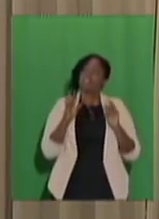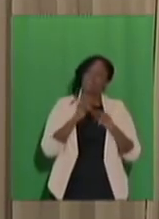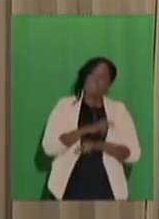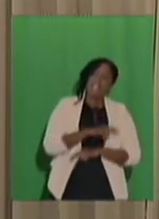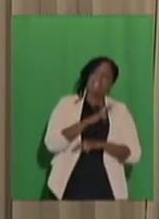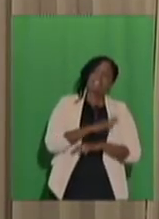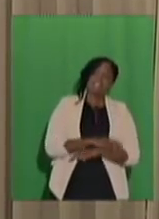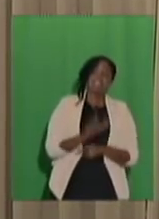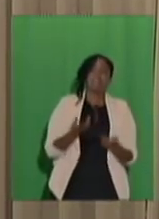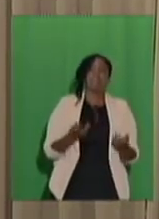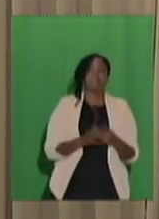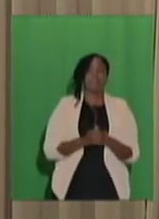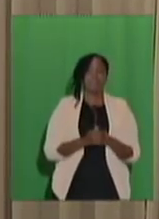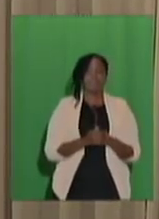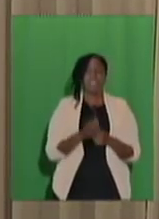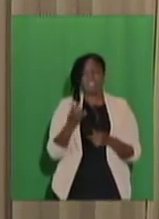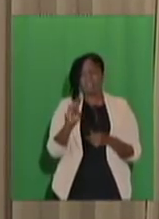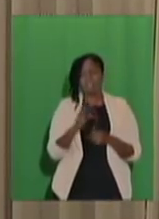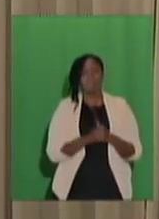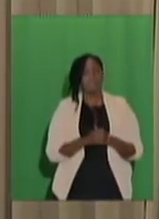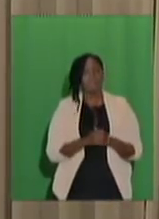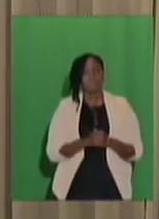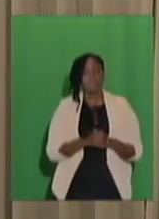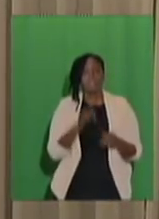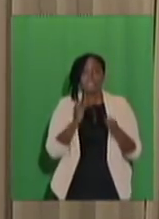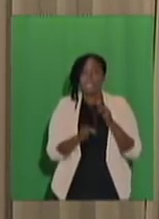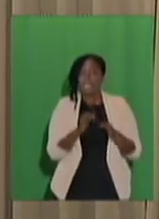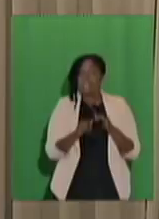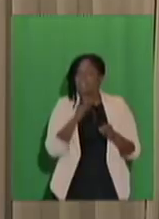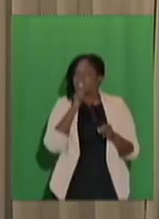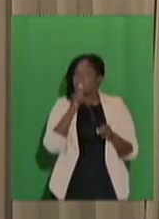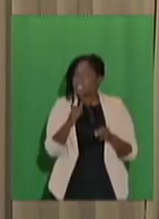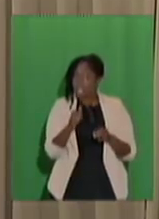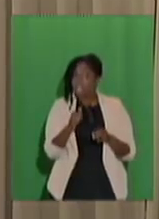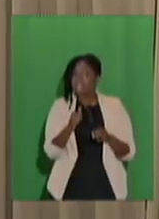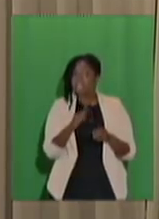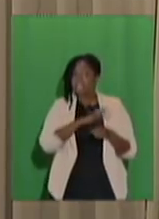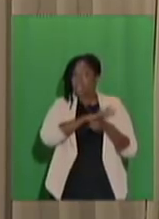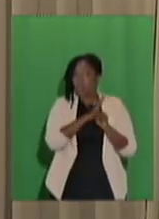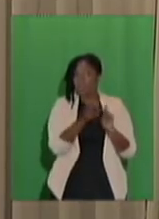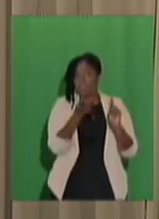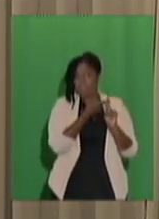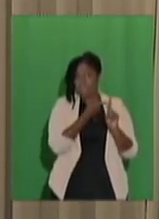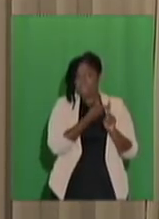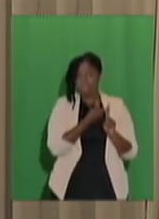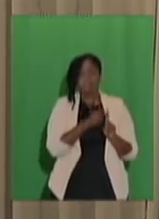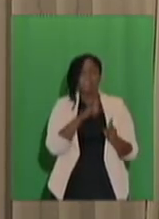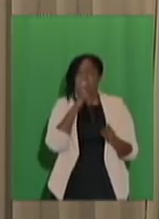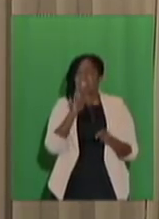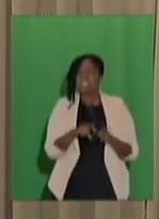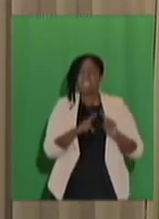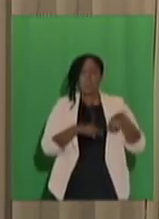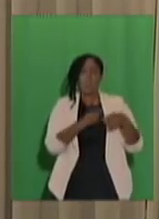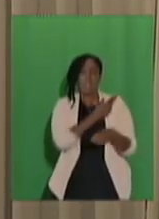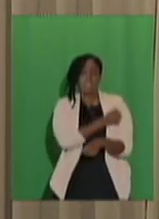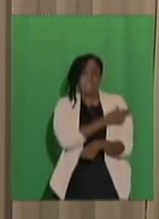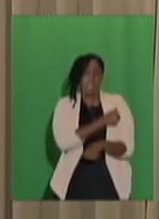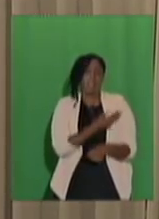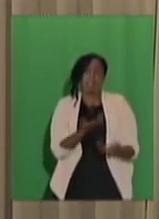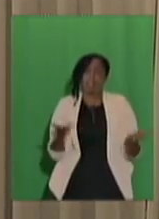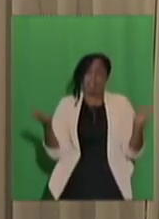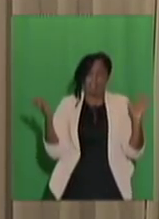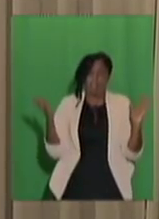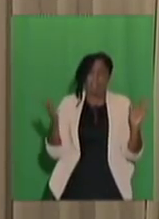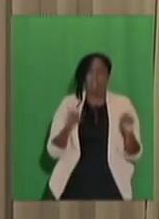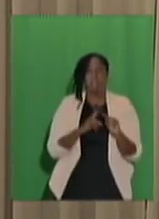If they were not COVID positive, they may not need hospitalization at this point. And that's the key fact.